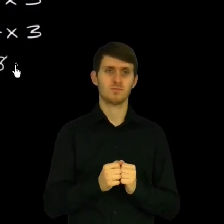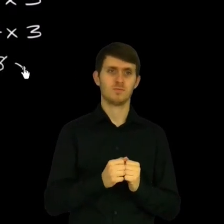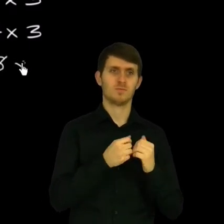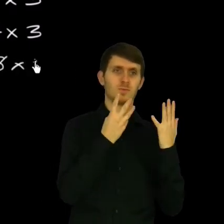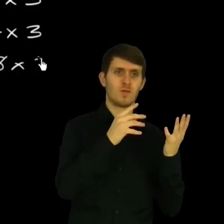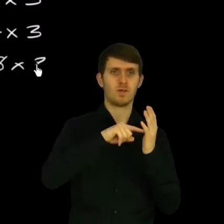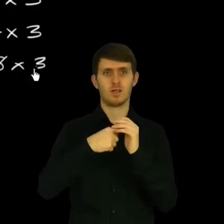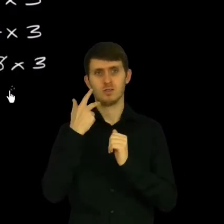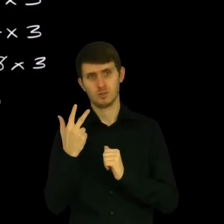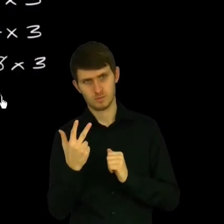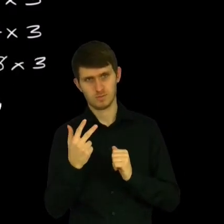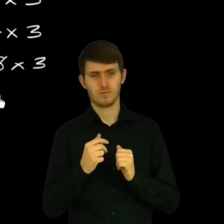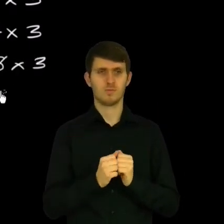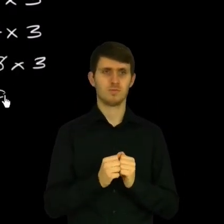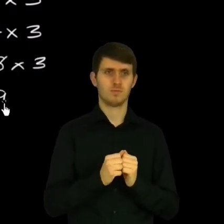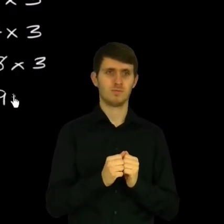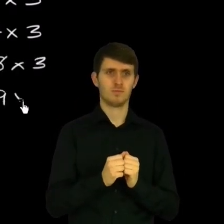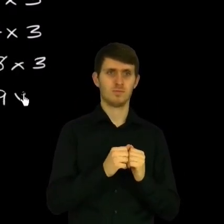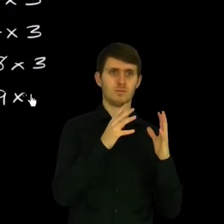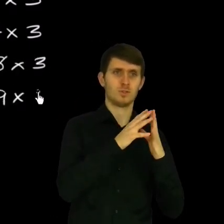and 8 times 3, and